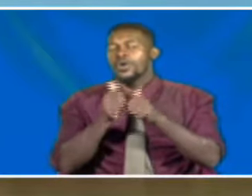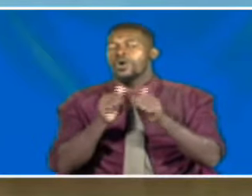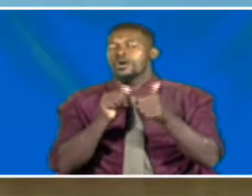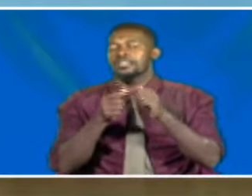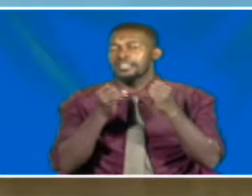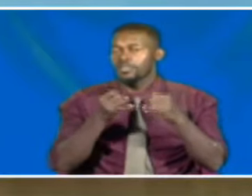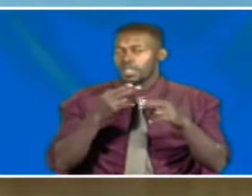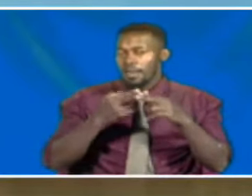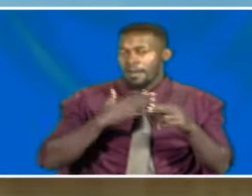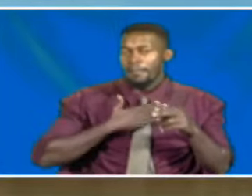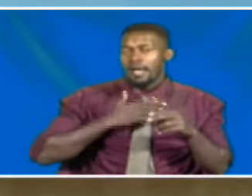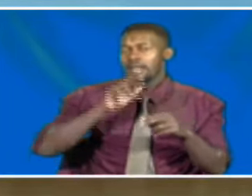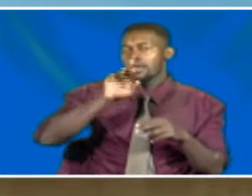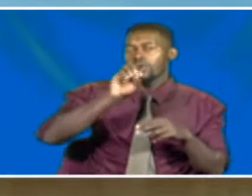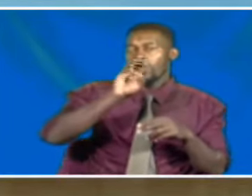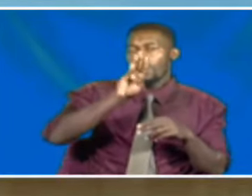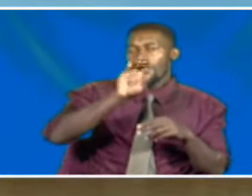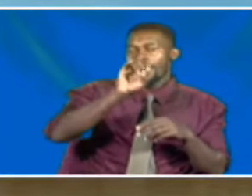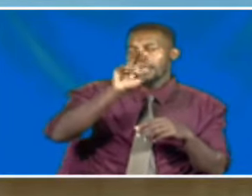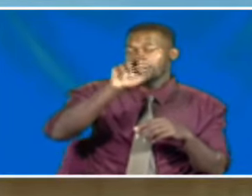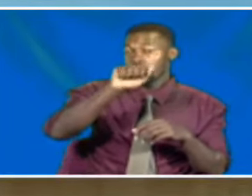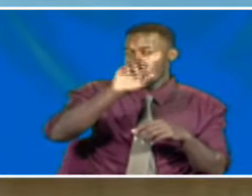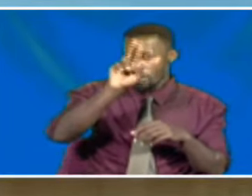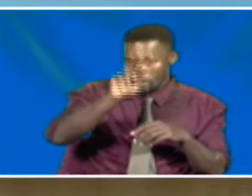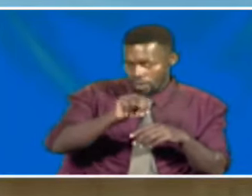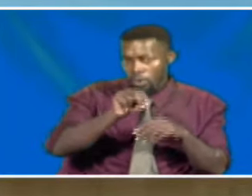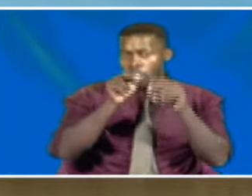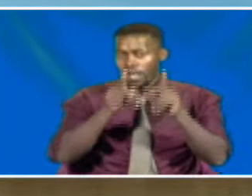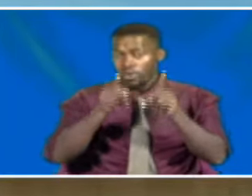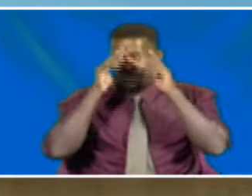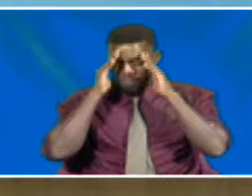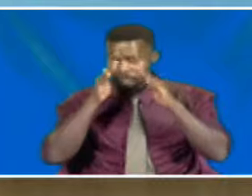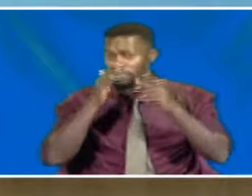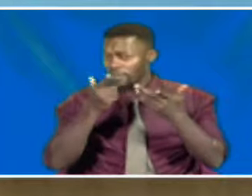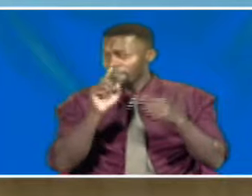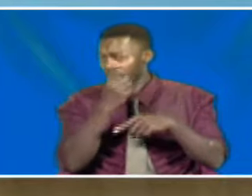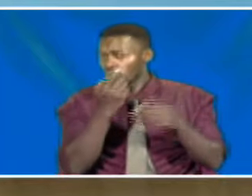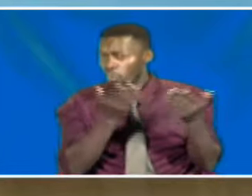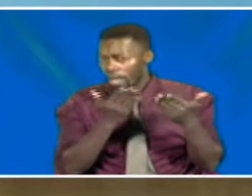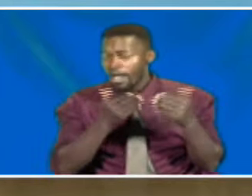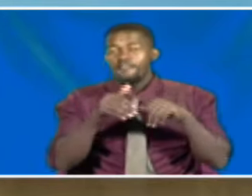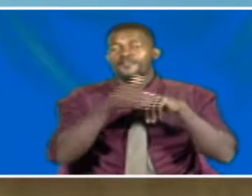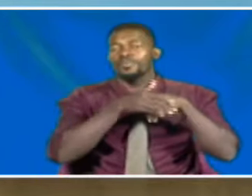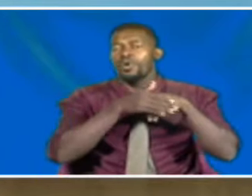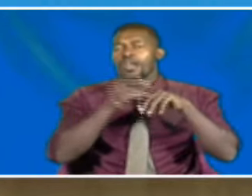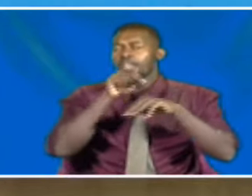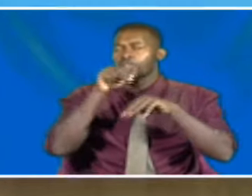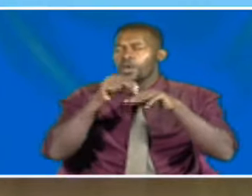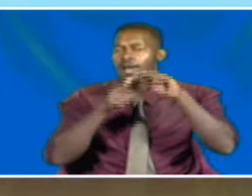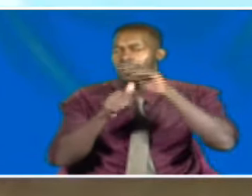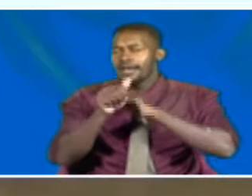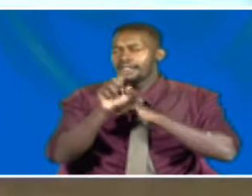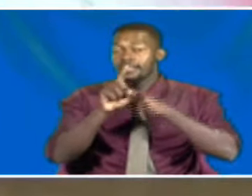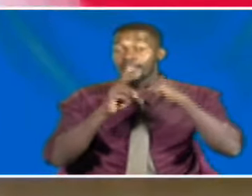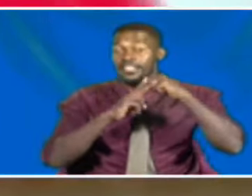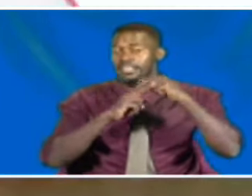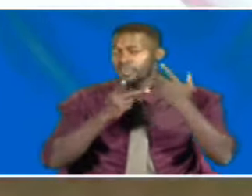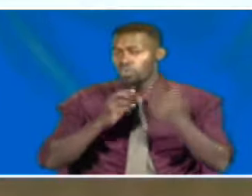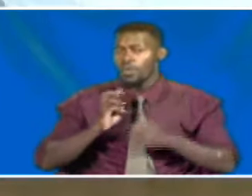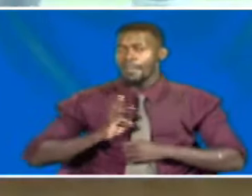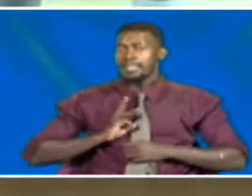Sports. My name is Robinson Okenye. We kick off with football and the National Under-17 Women's